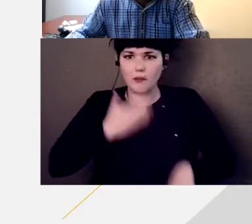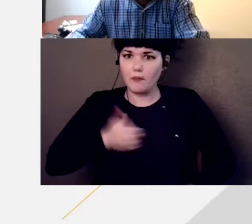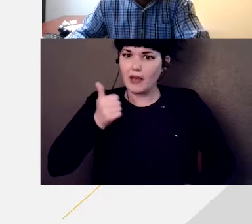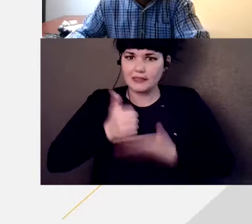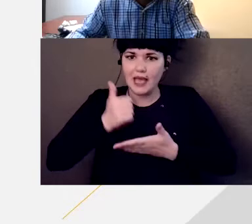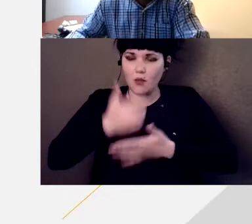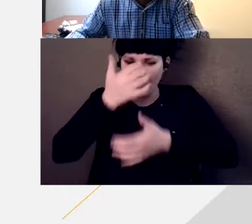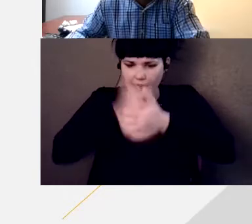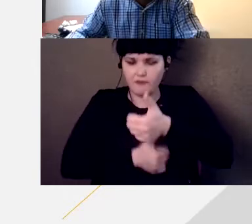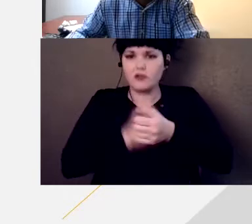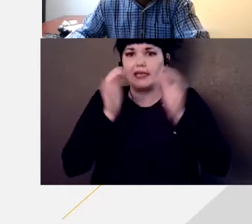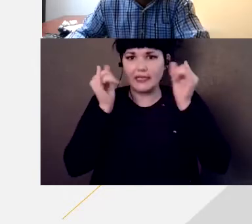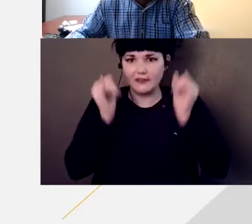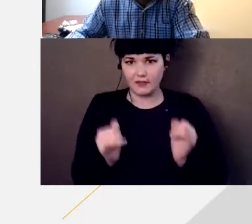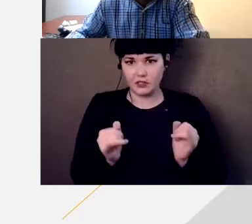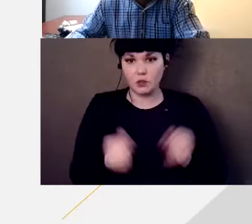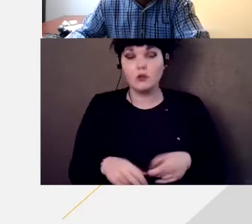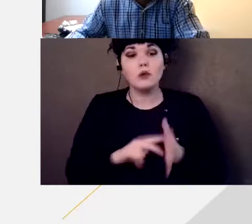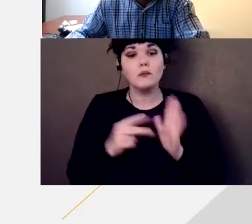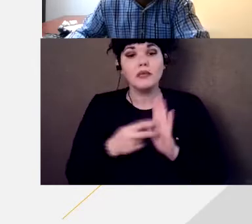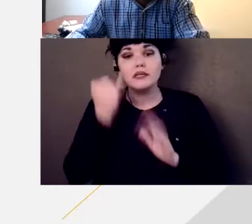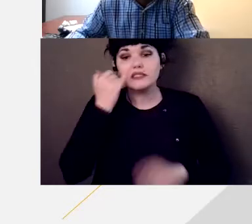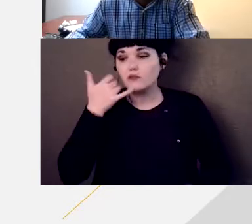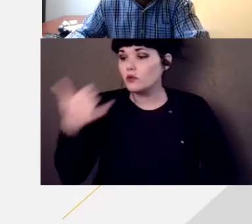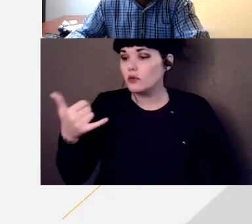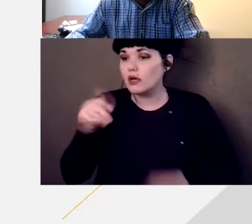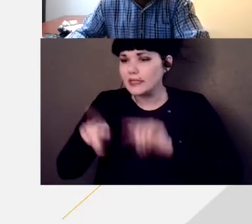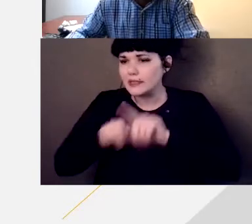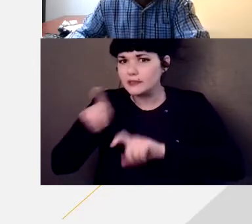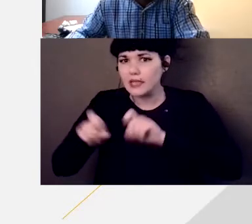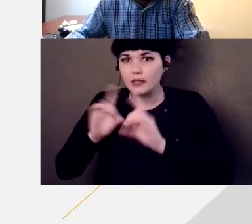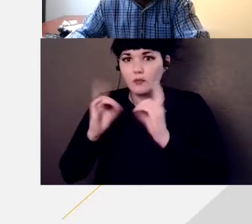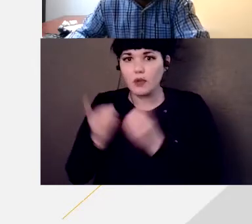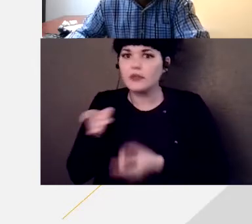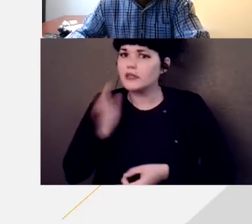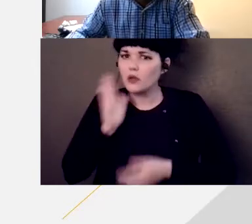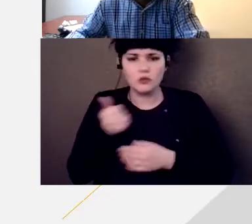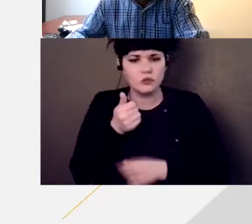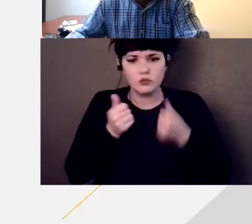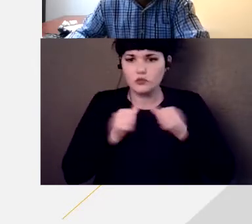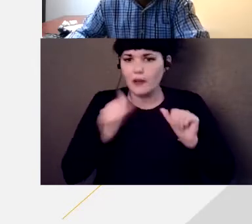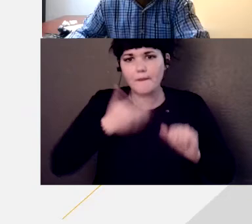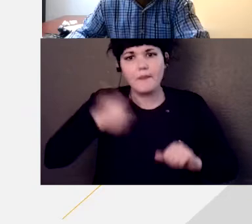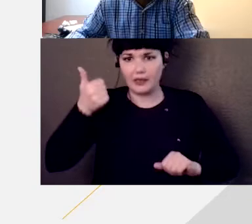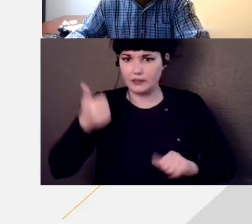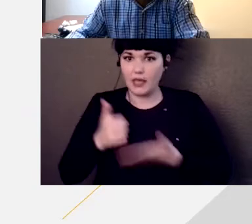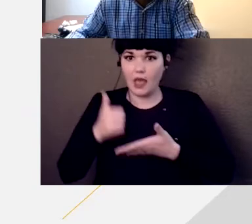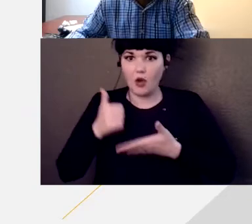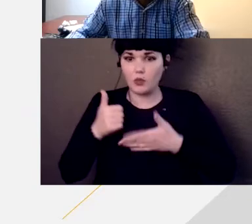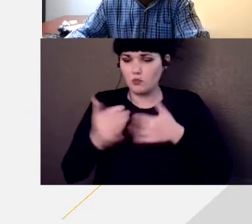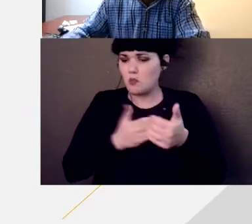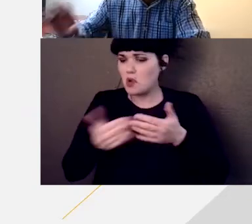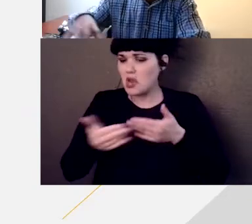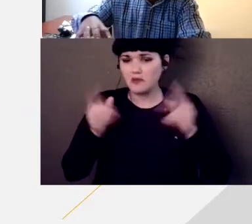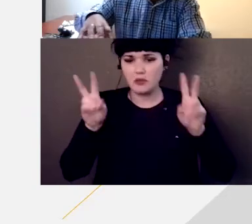mean by that is if you contact our intake department, we are going to do our best to help you, whatever your issue is. Even if your issue is not something that